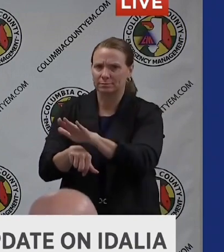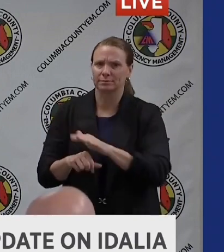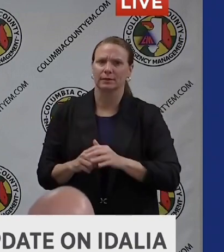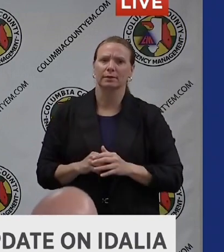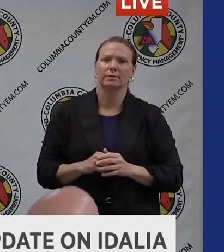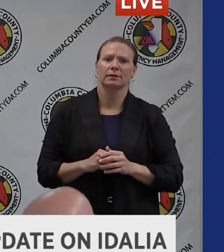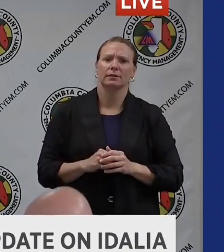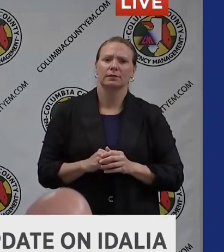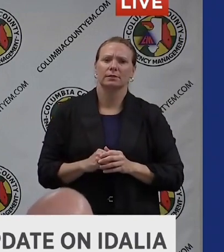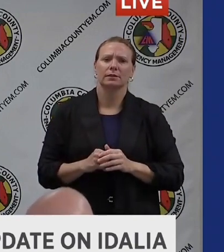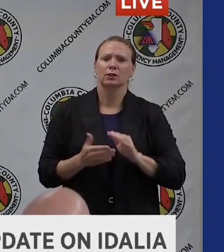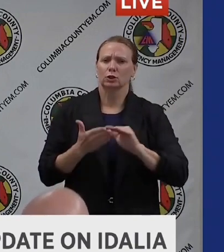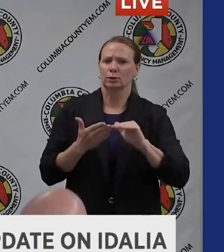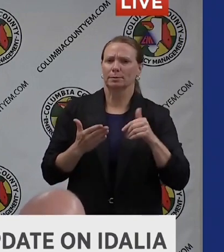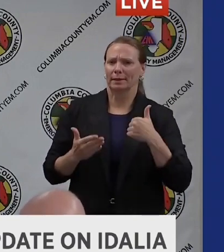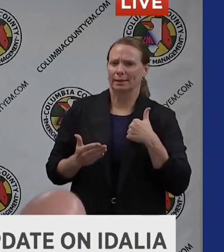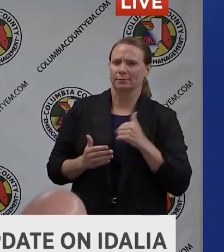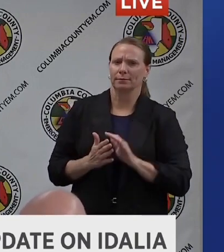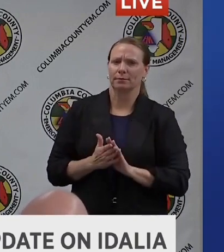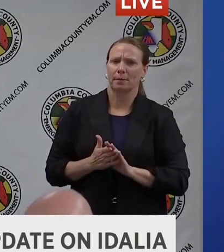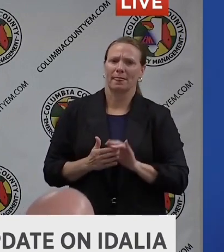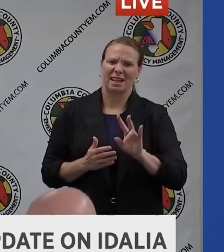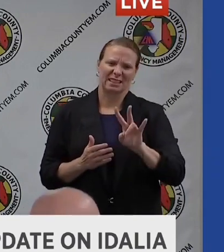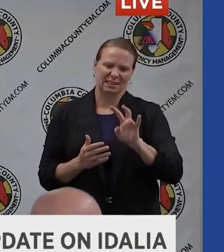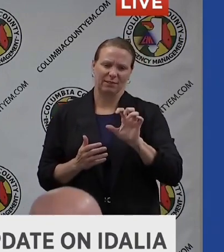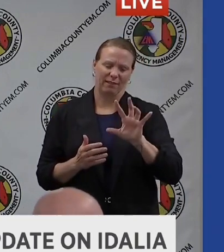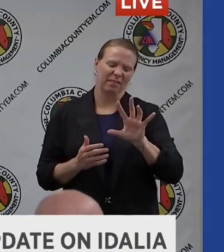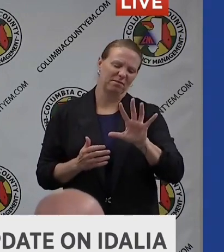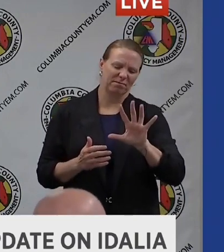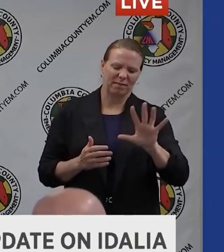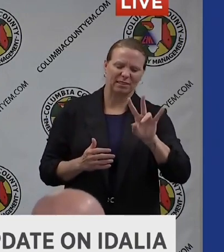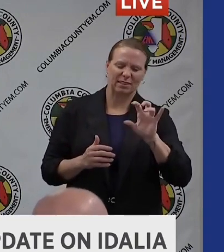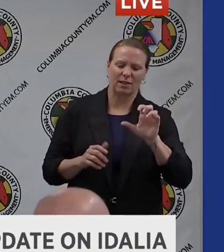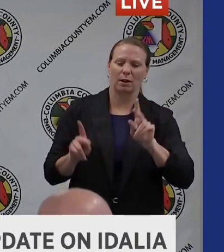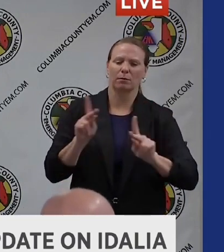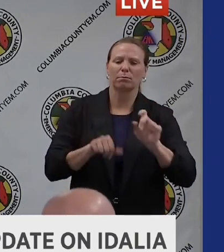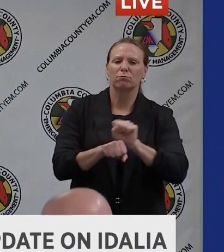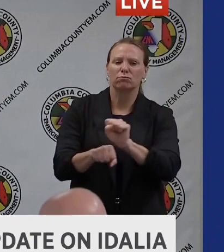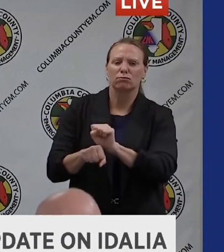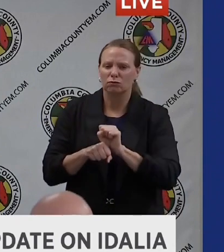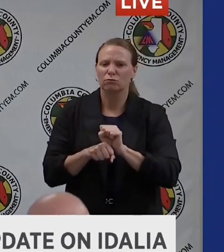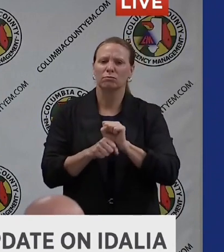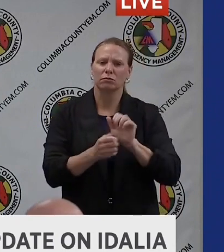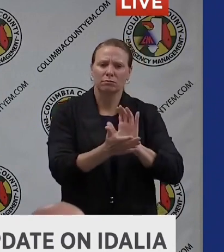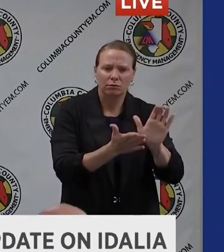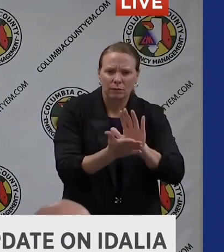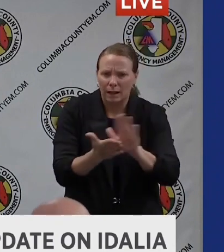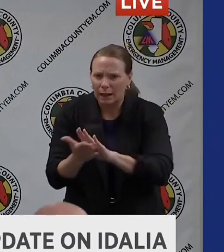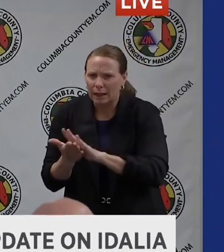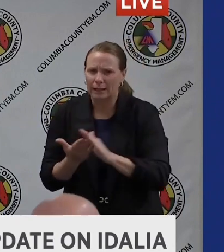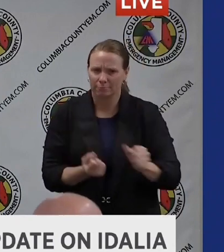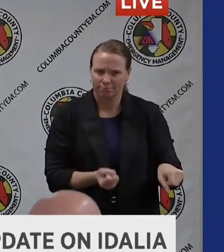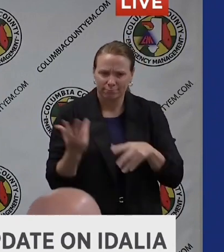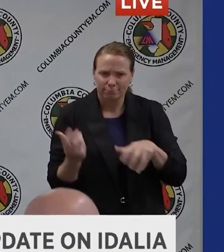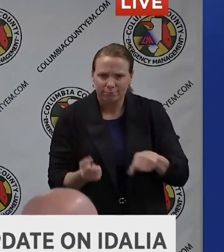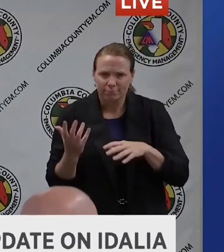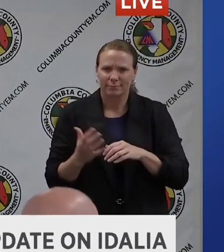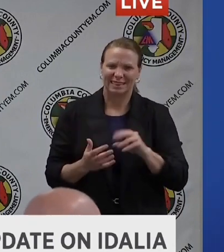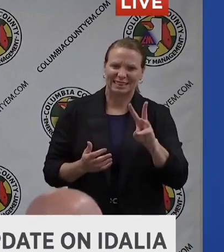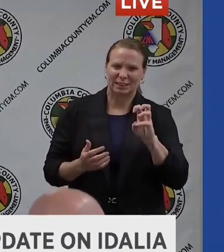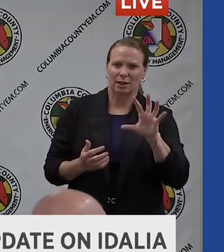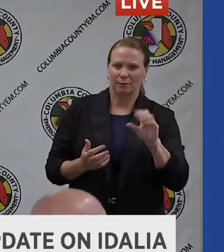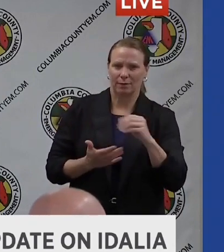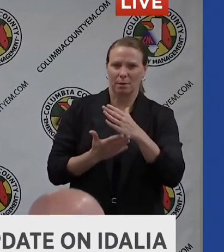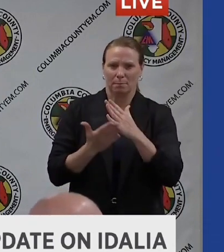We have more than 700 personnel, including over 220 cut and toss crew members, with more than 650 pieces of